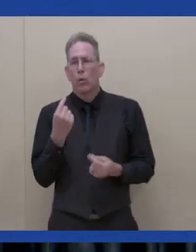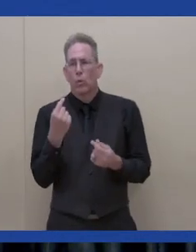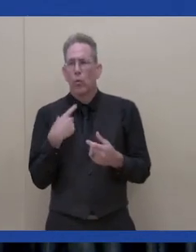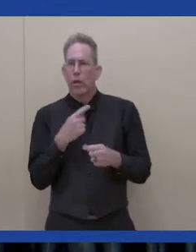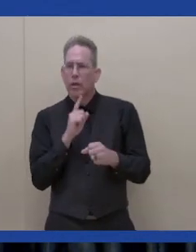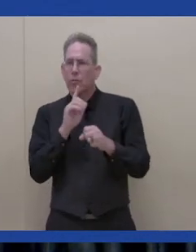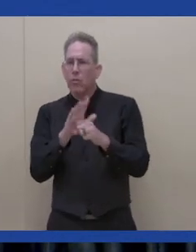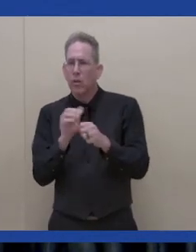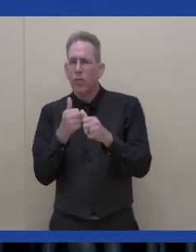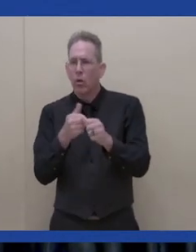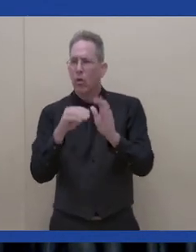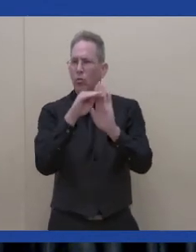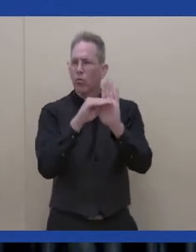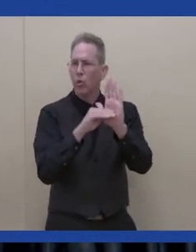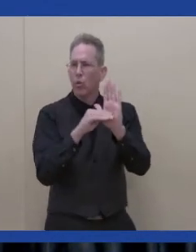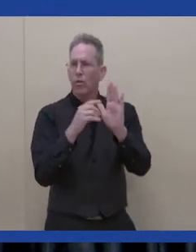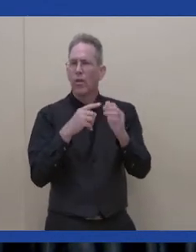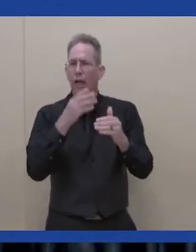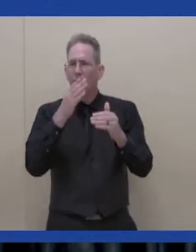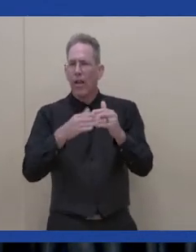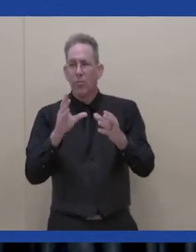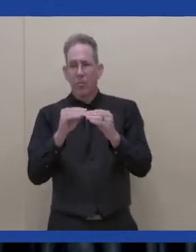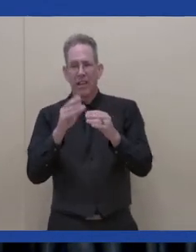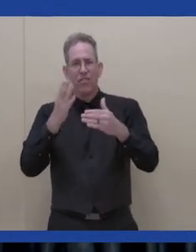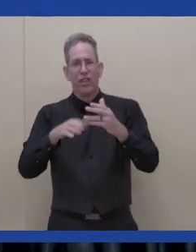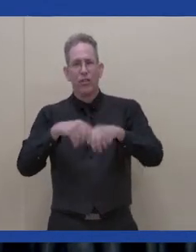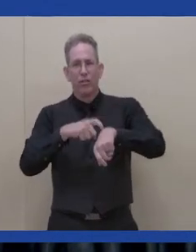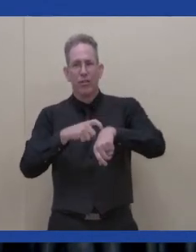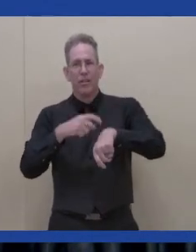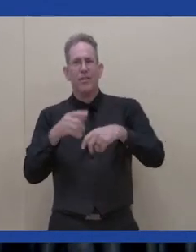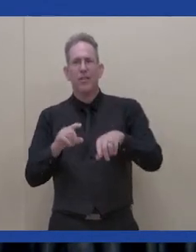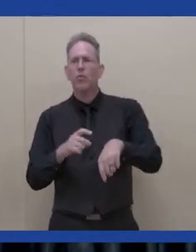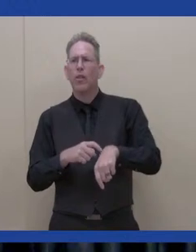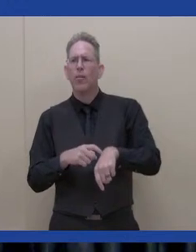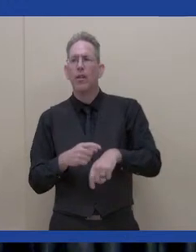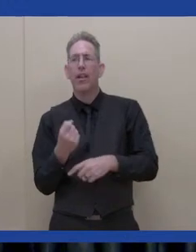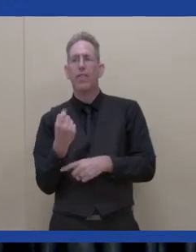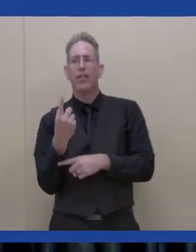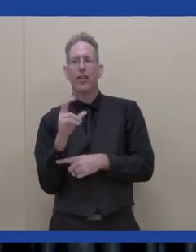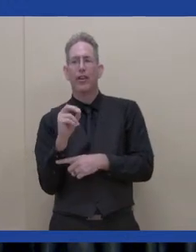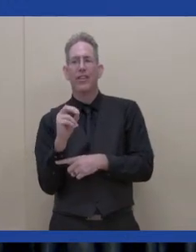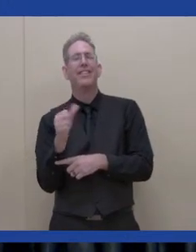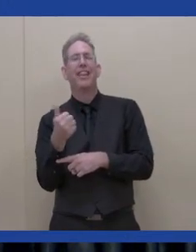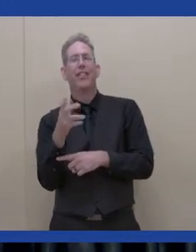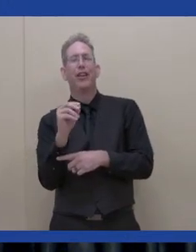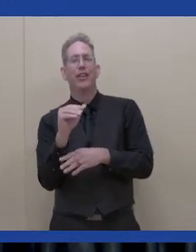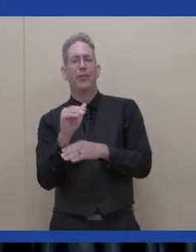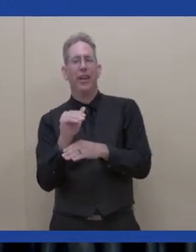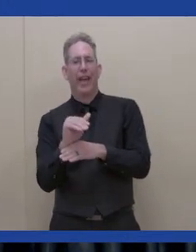regularly finishing meetings before 10:30 p.m. And yes.